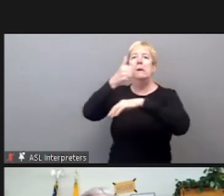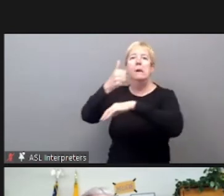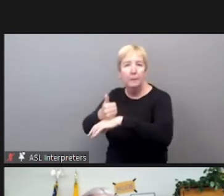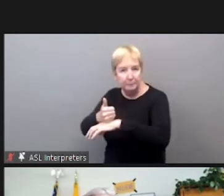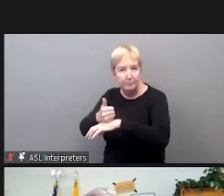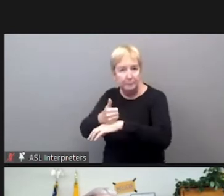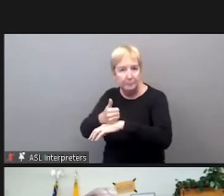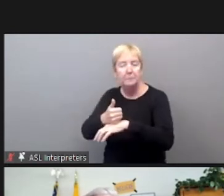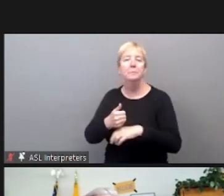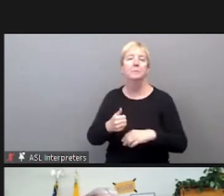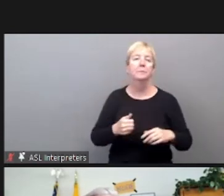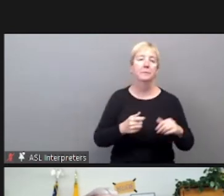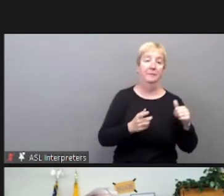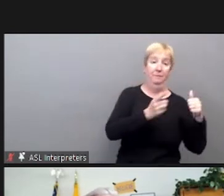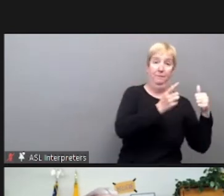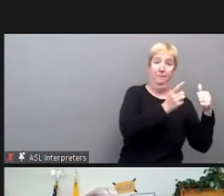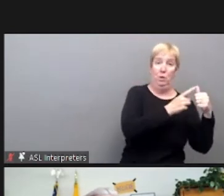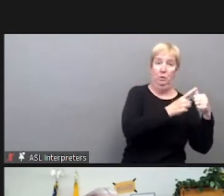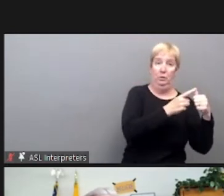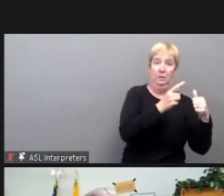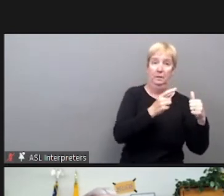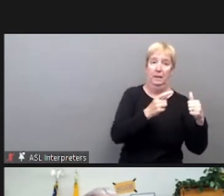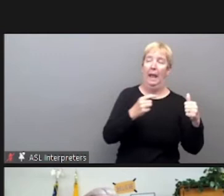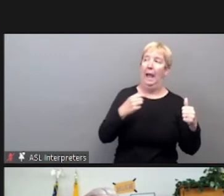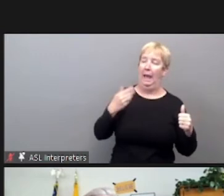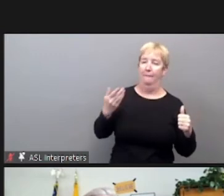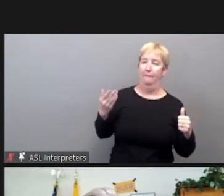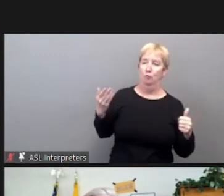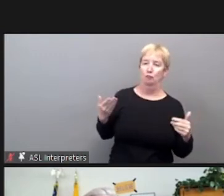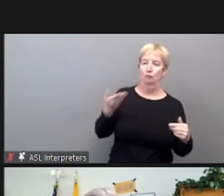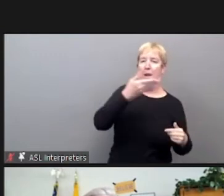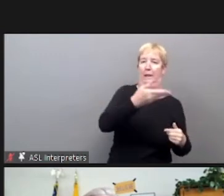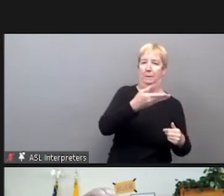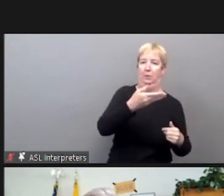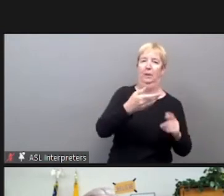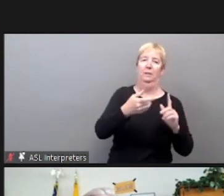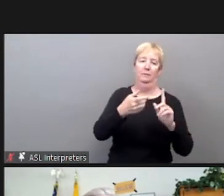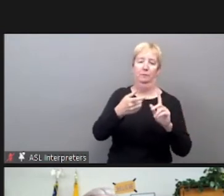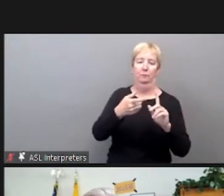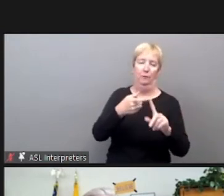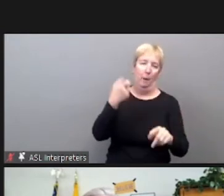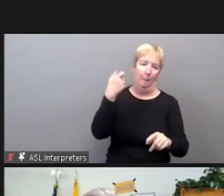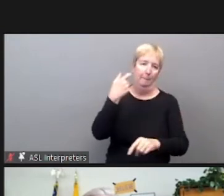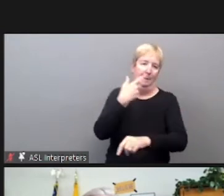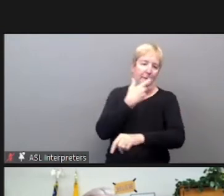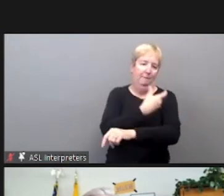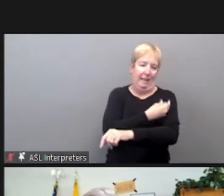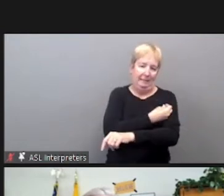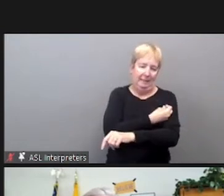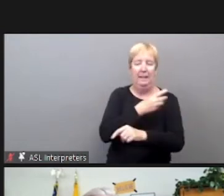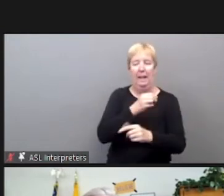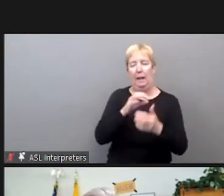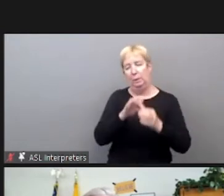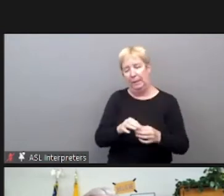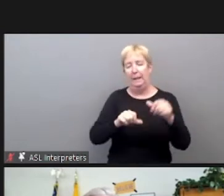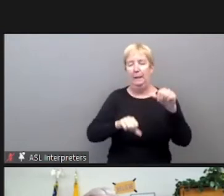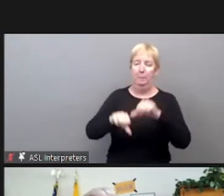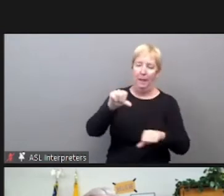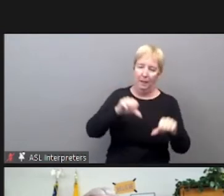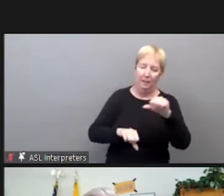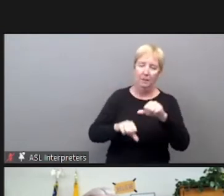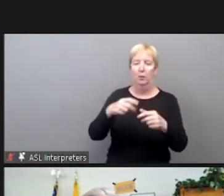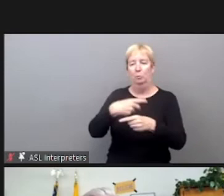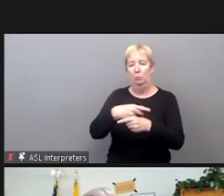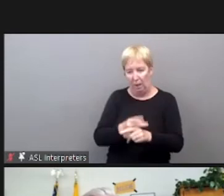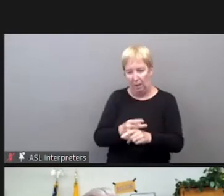processed, with first the recommendations by the Vaccine and Related Biological Product